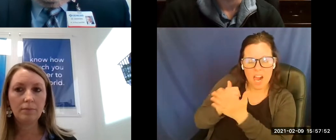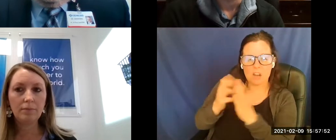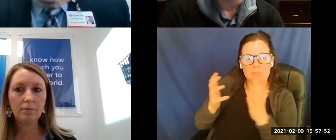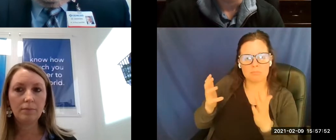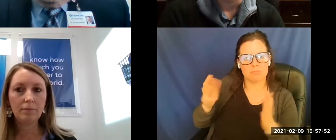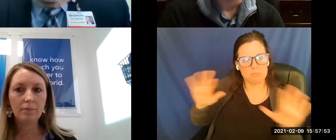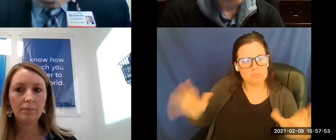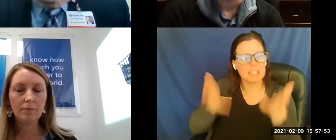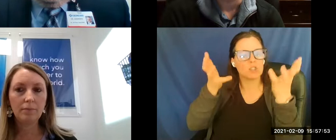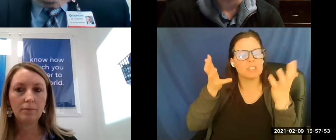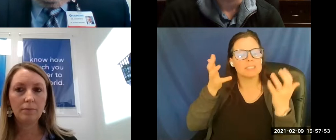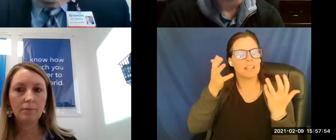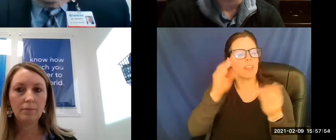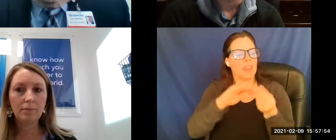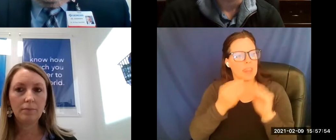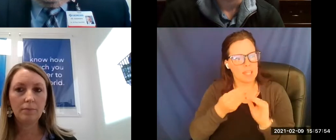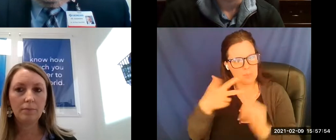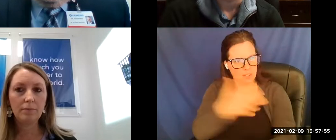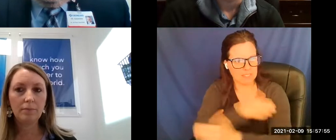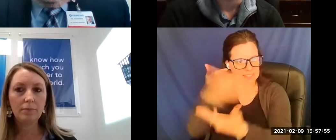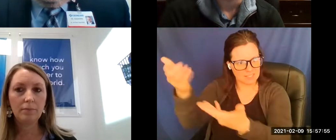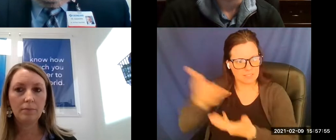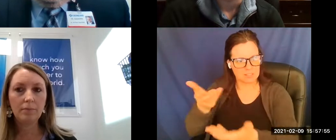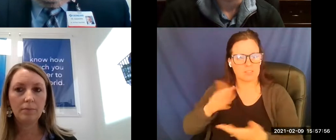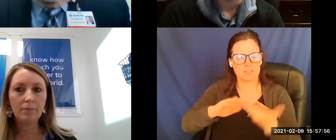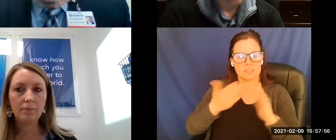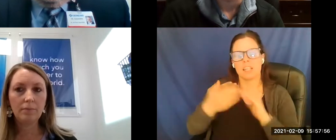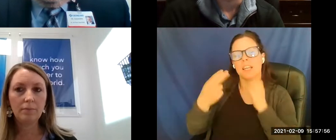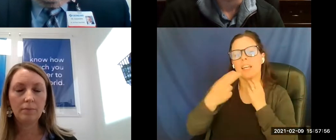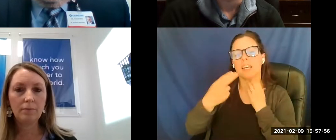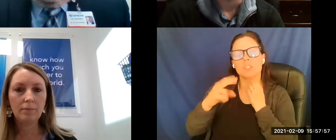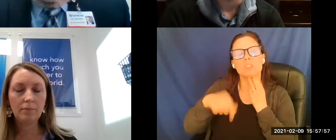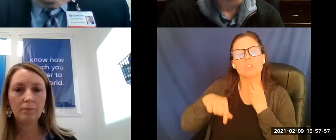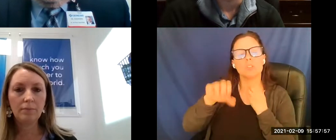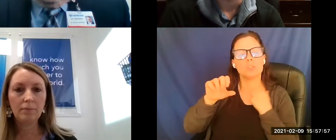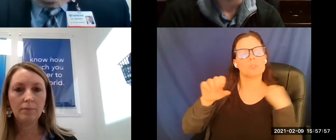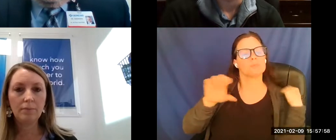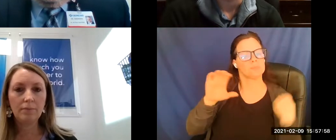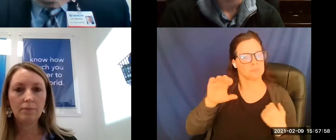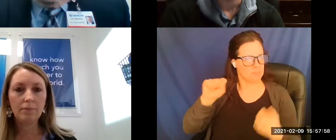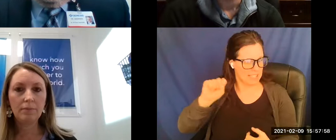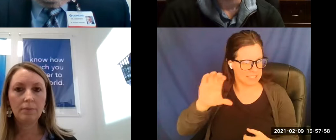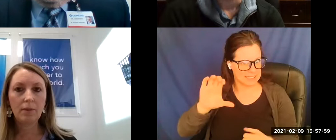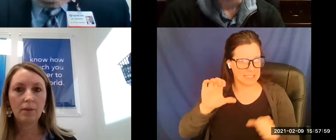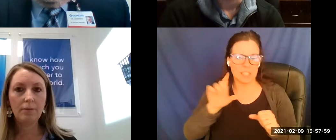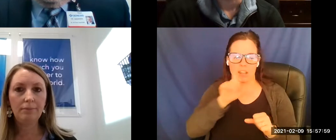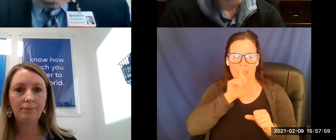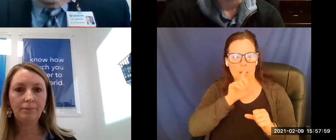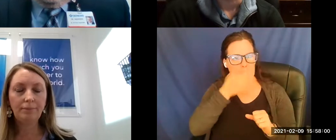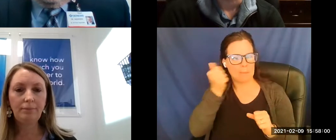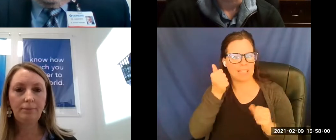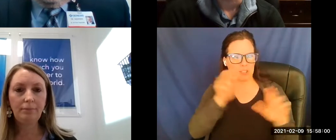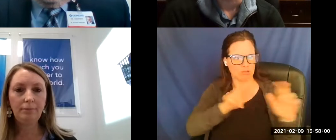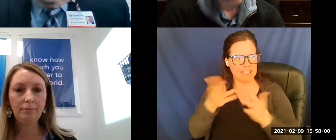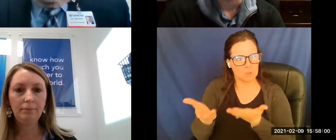communities, and FQHCs are particularly poised to serve underserved populations and be able to solve some